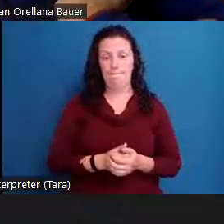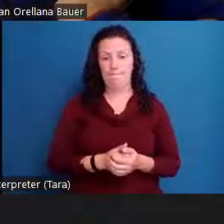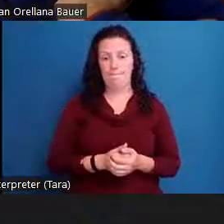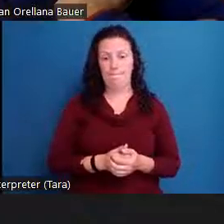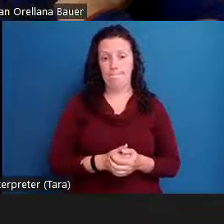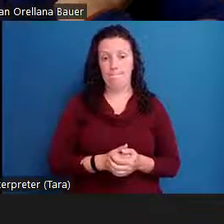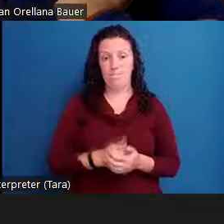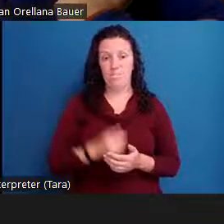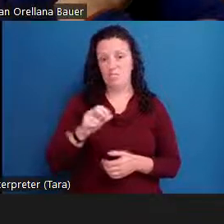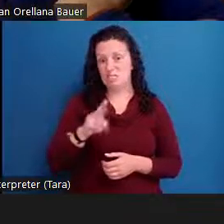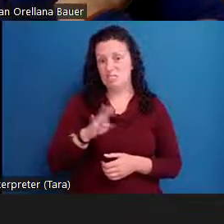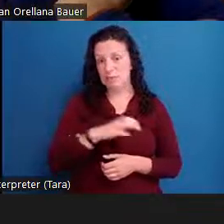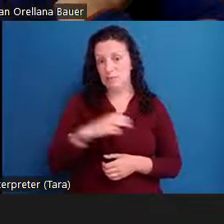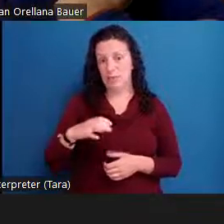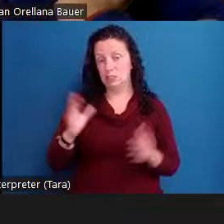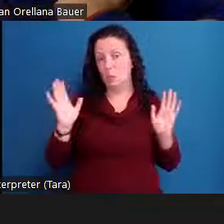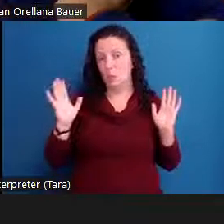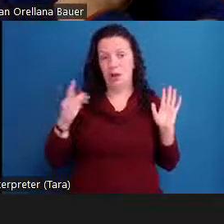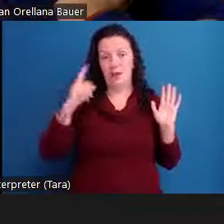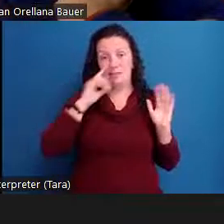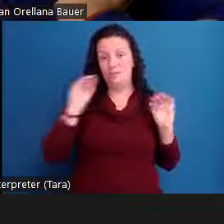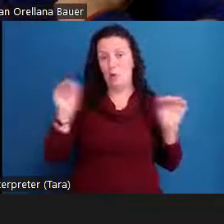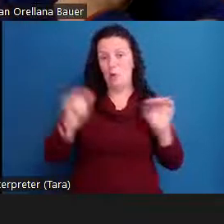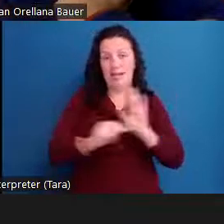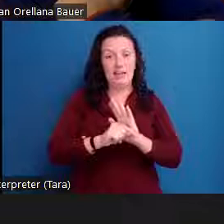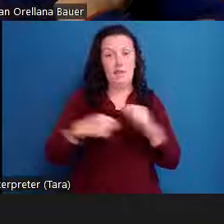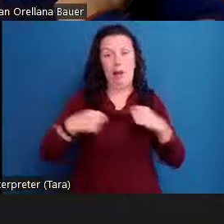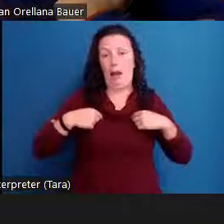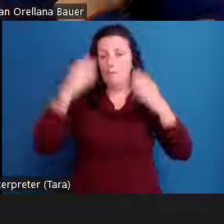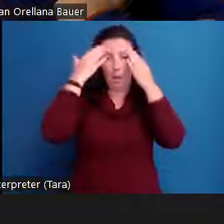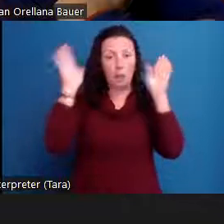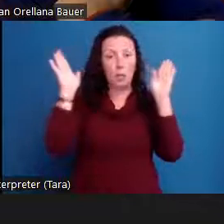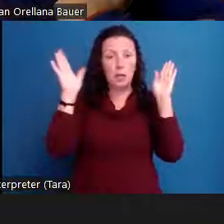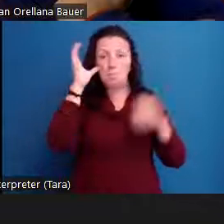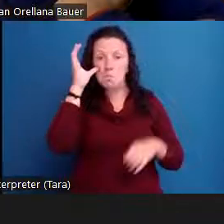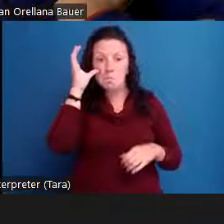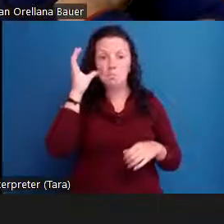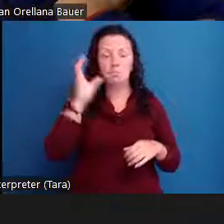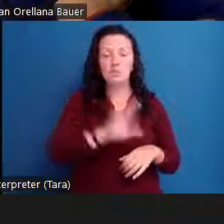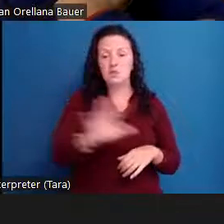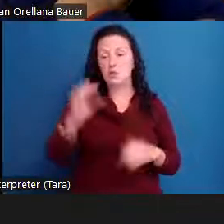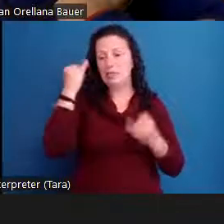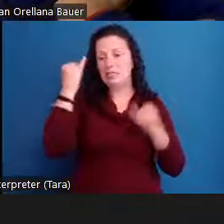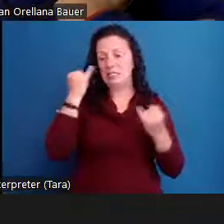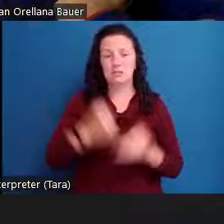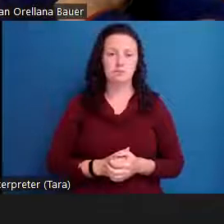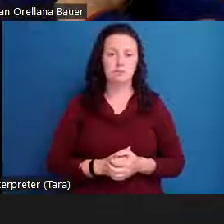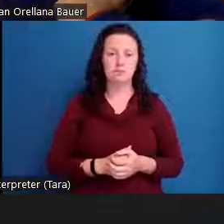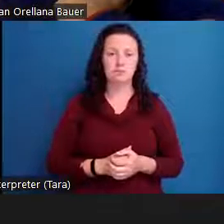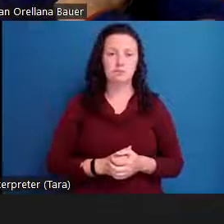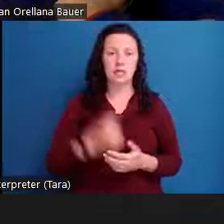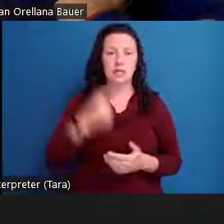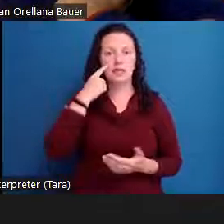subcommittees. But I'm certainly open to hearing other ideas. And I also don't think that